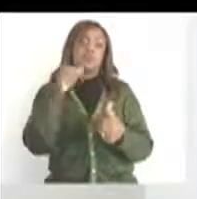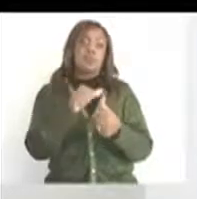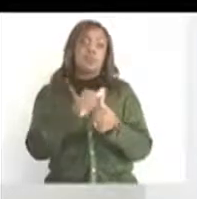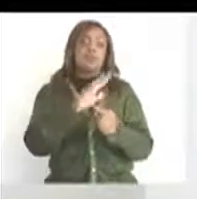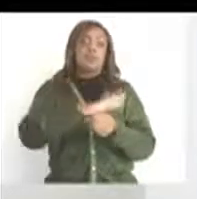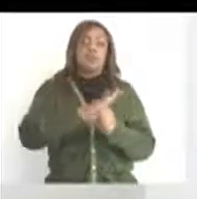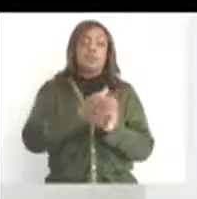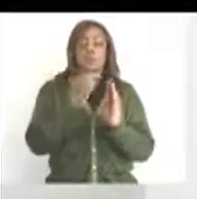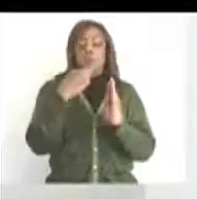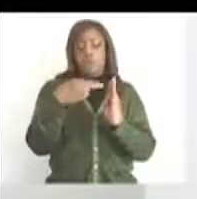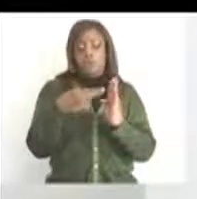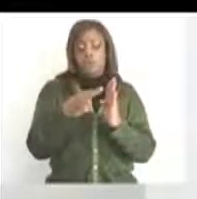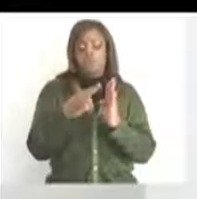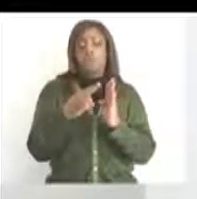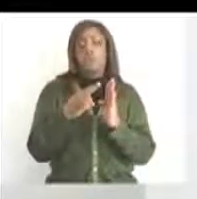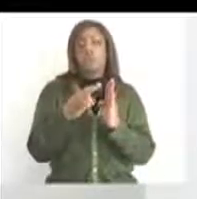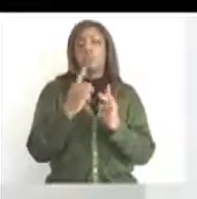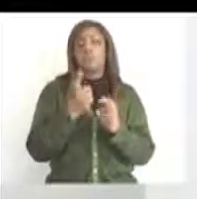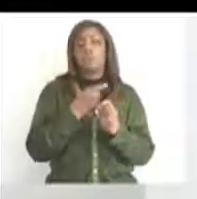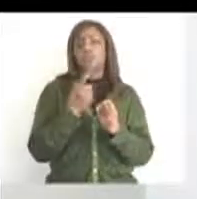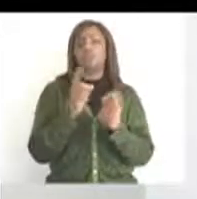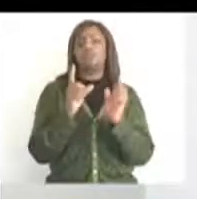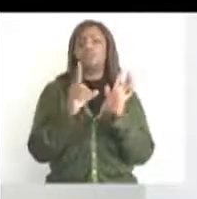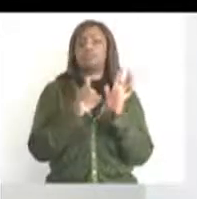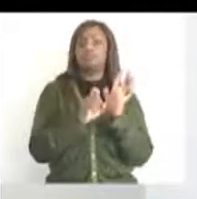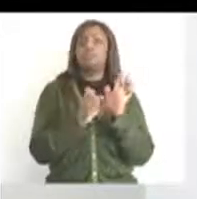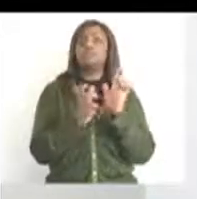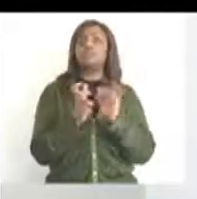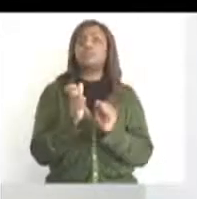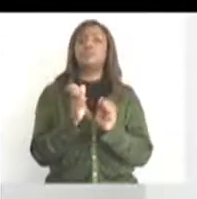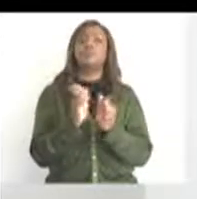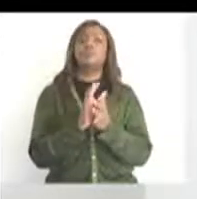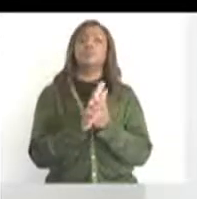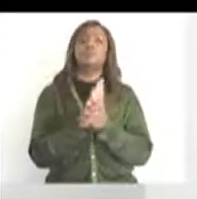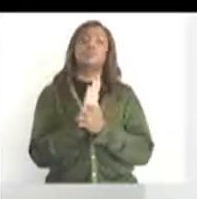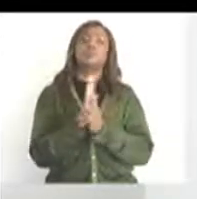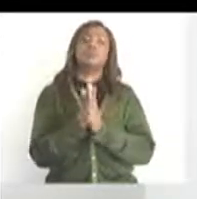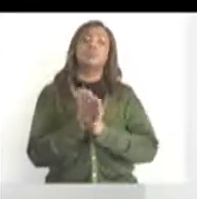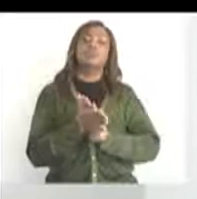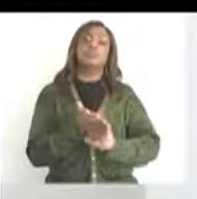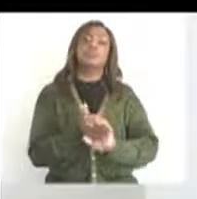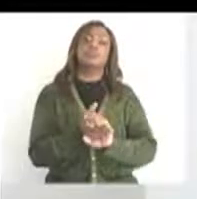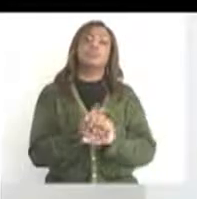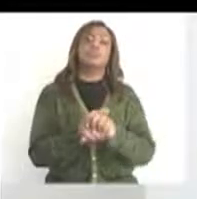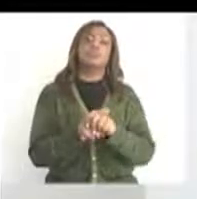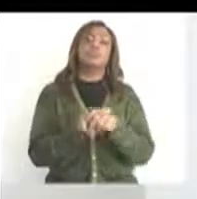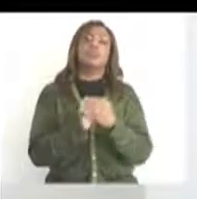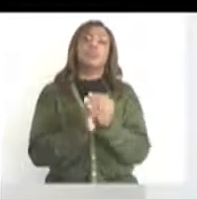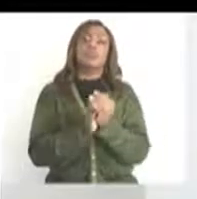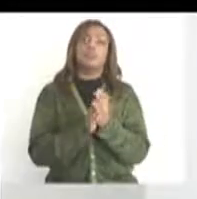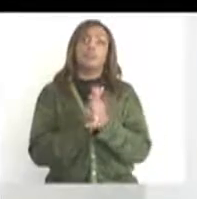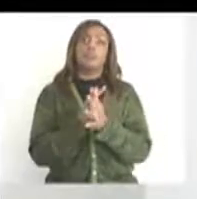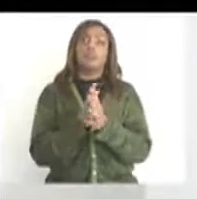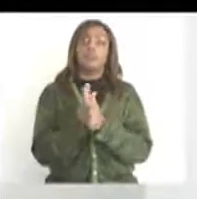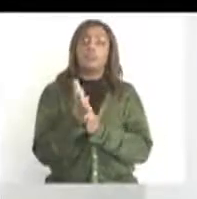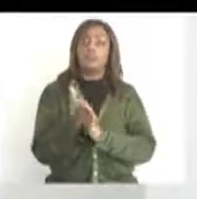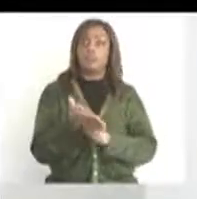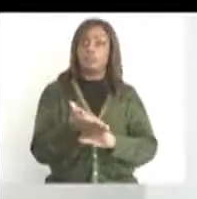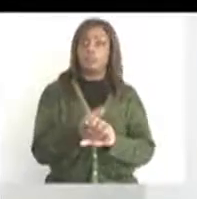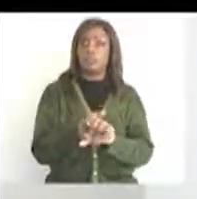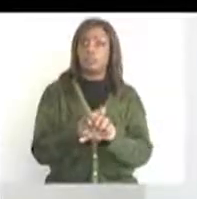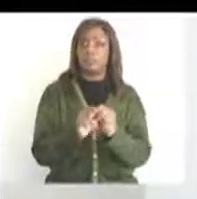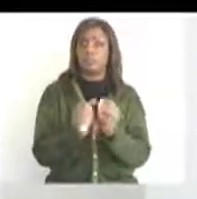Chanel, let's take our sanitizer once again. We spray our hands. We sanitize